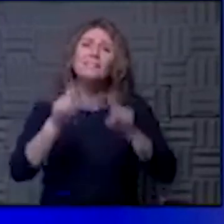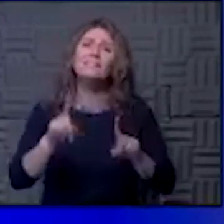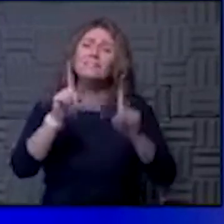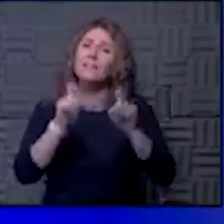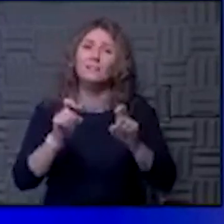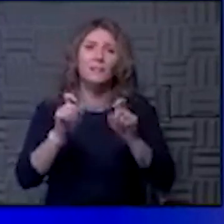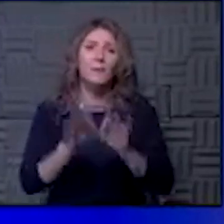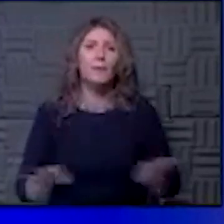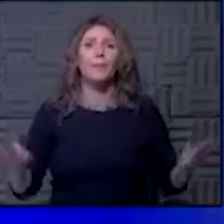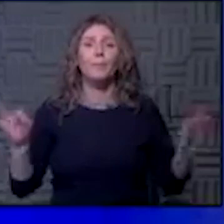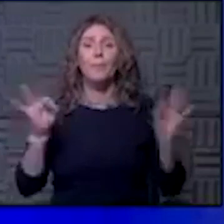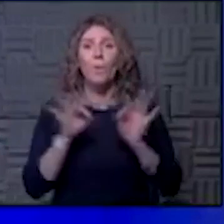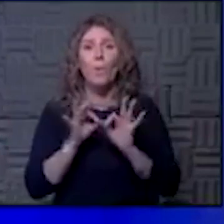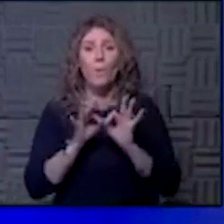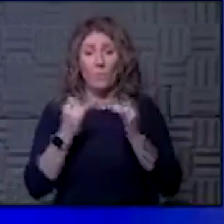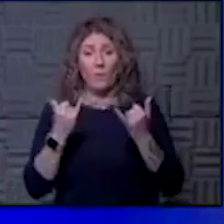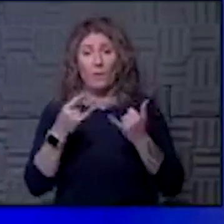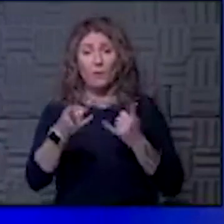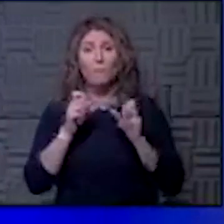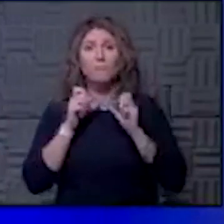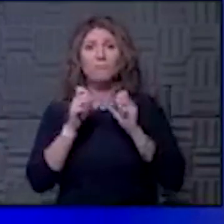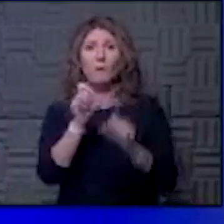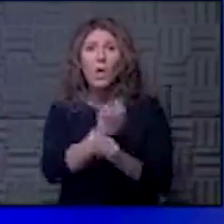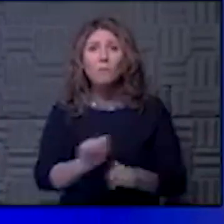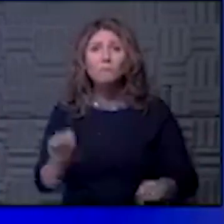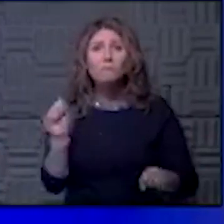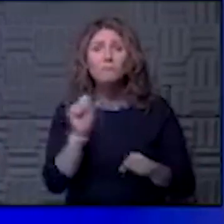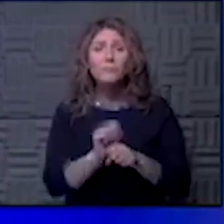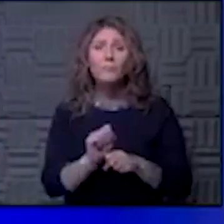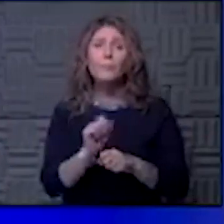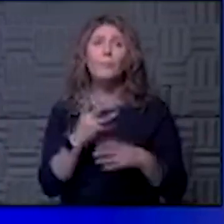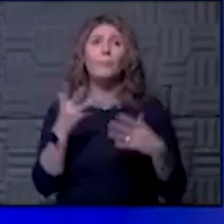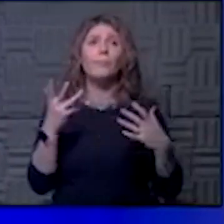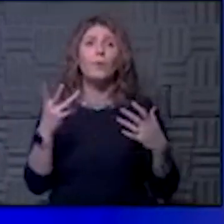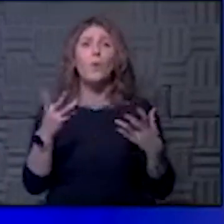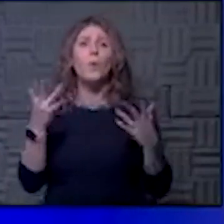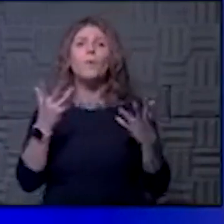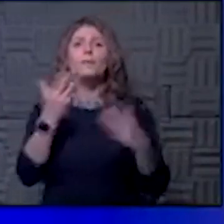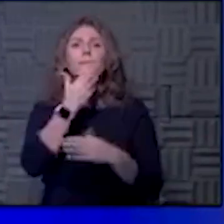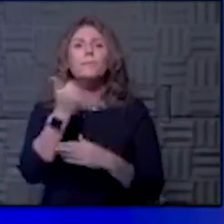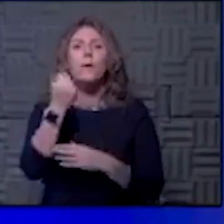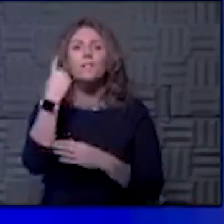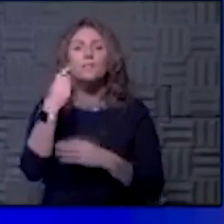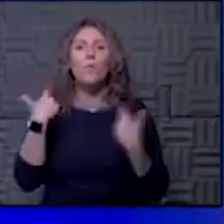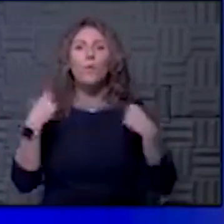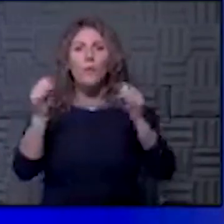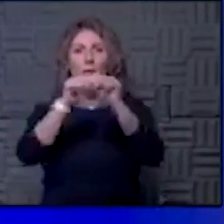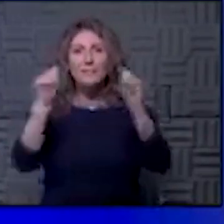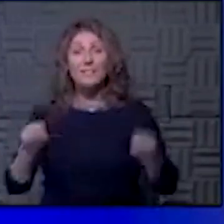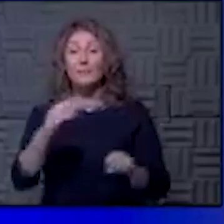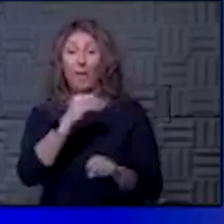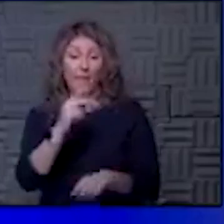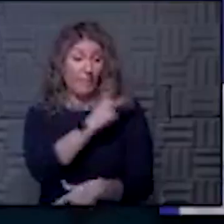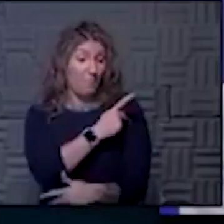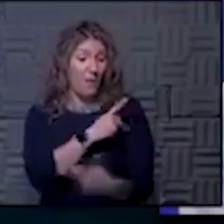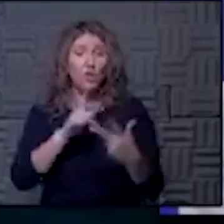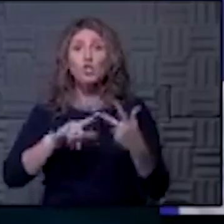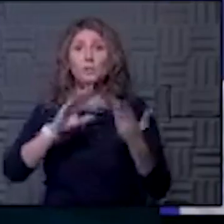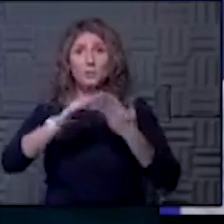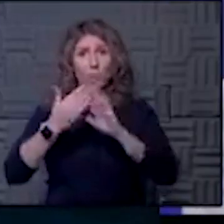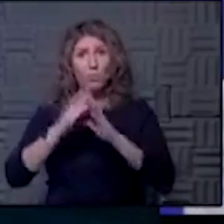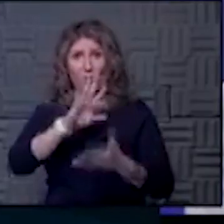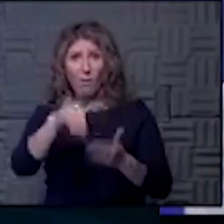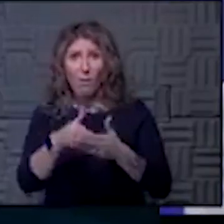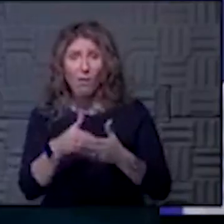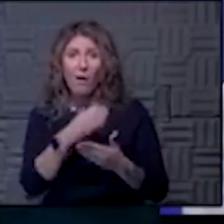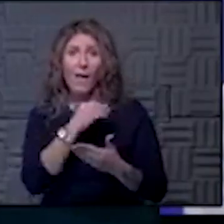important. Right now, she continues to work tirelessly on what is going to be the best thing for the health system and our patients and our community.